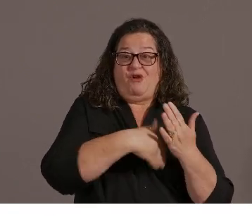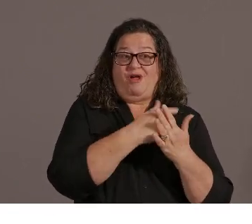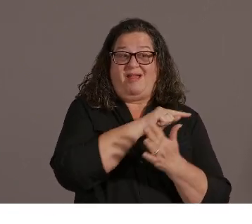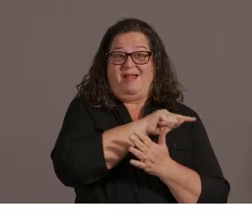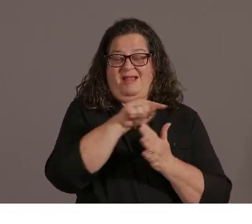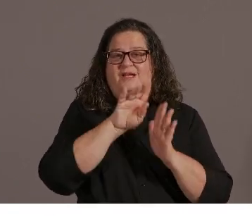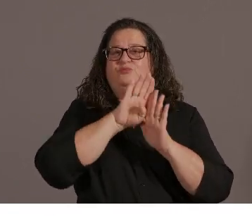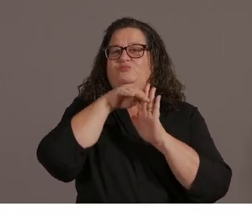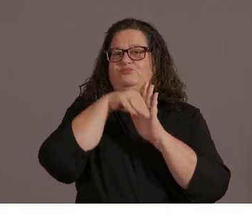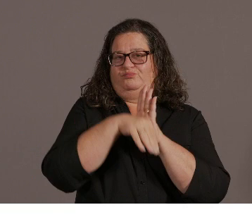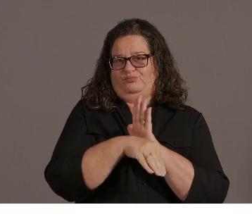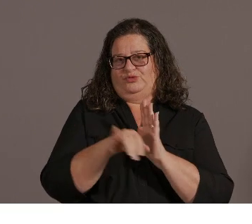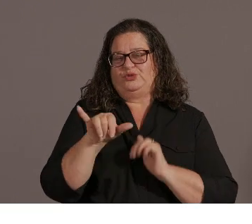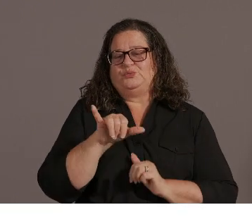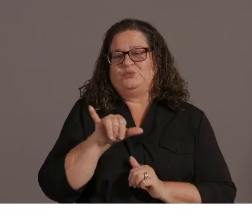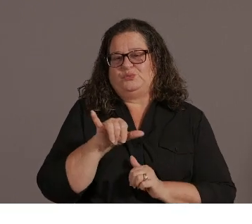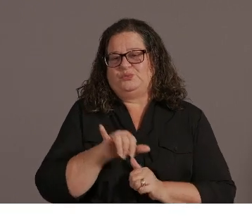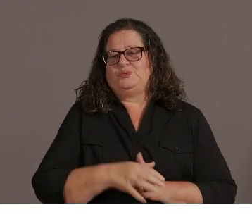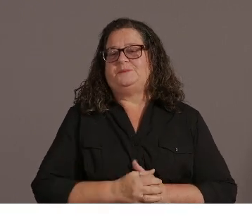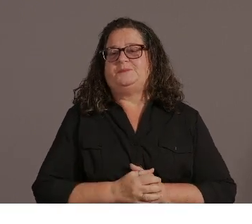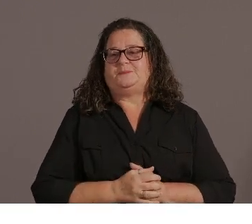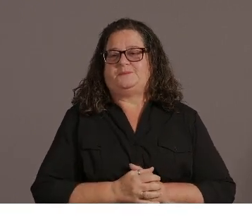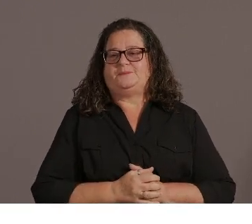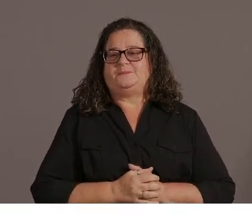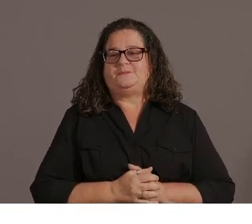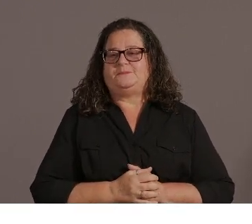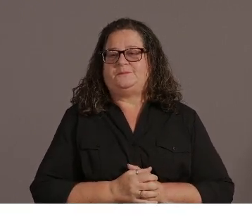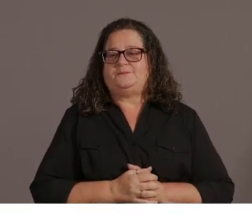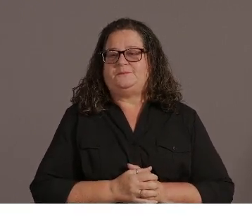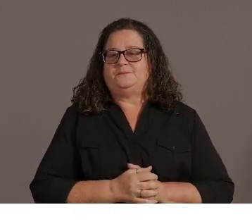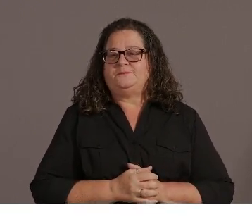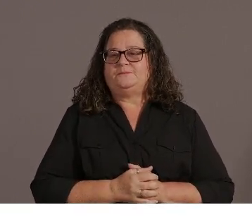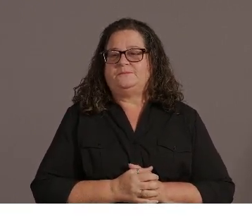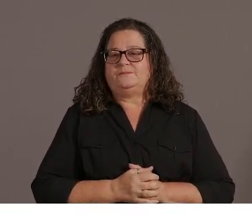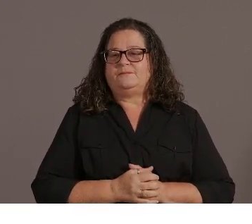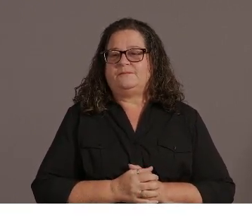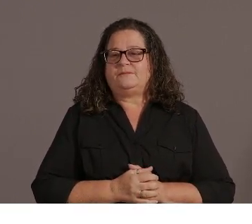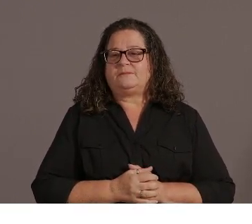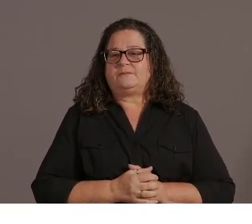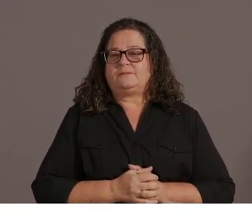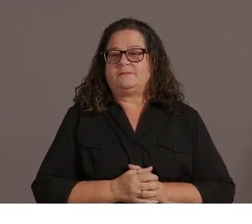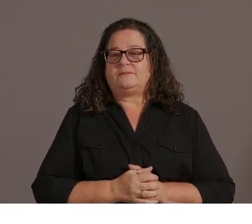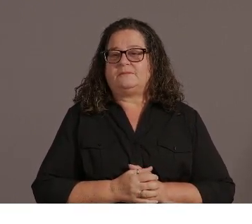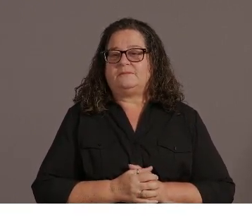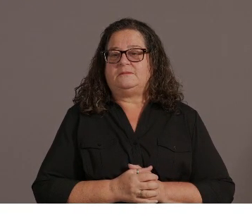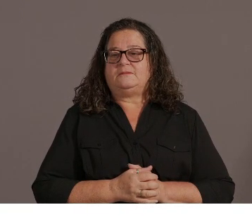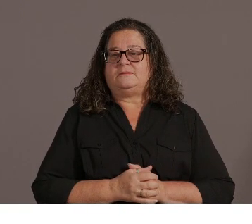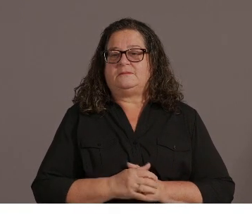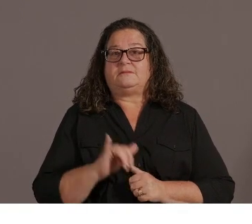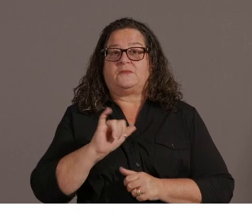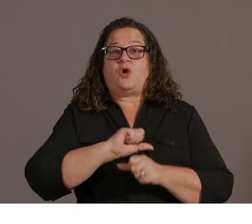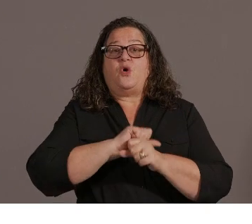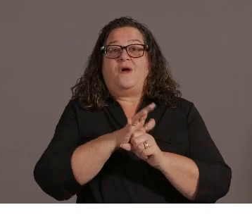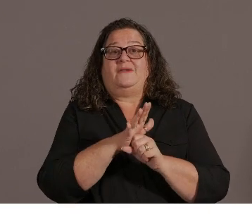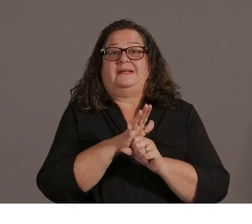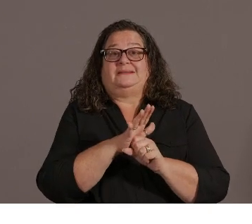all are trending down in this same manner, as well as our COVID-like illness.